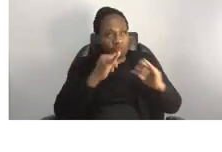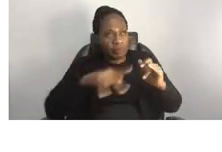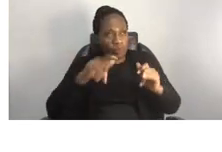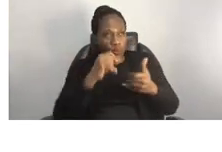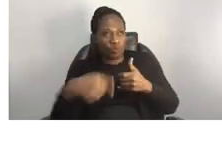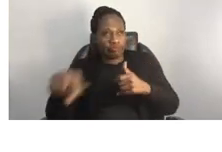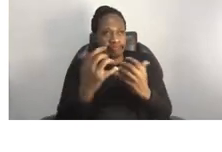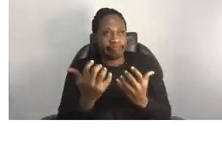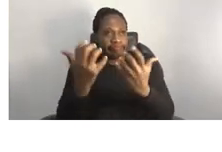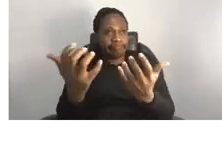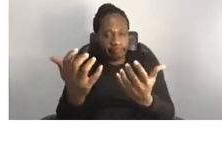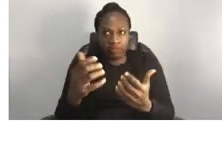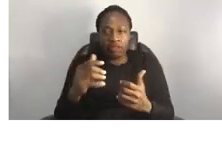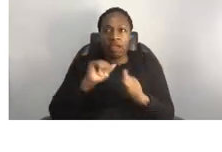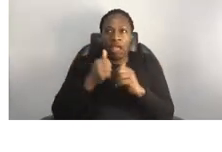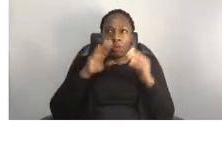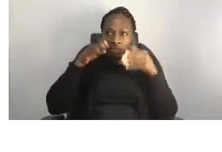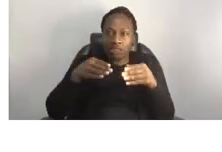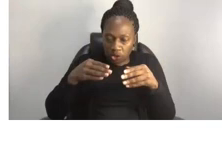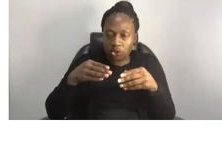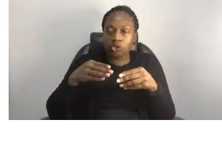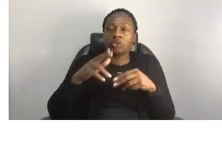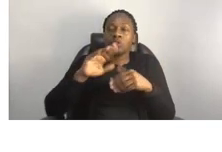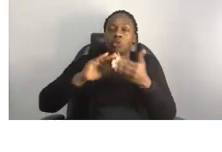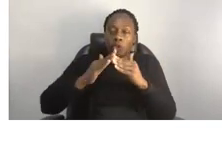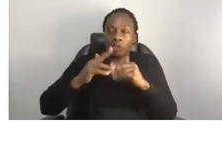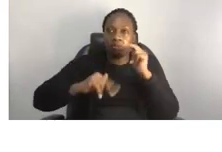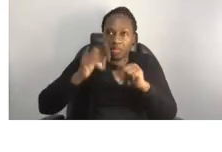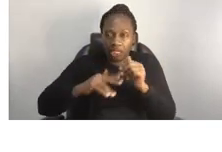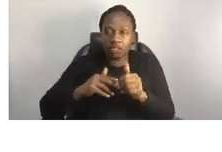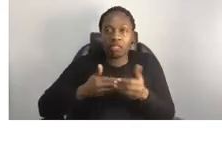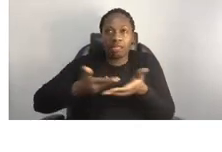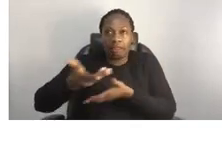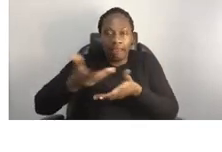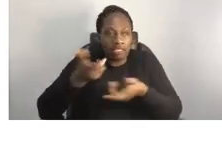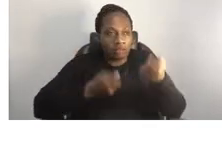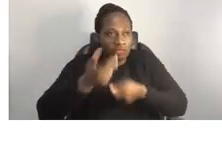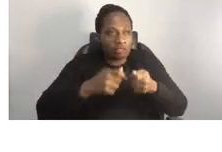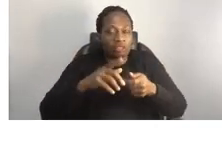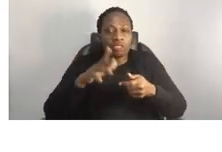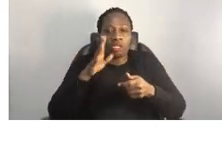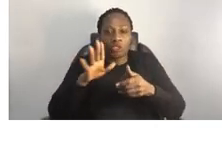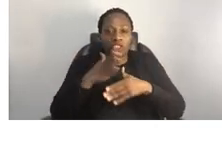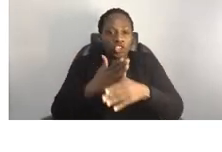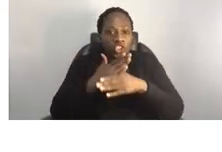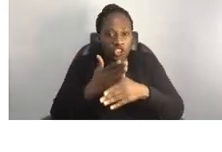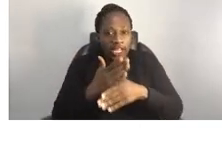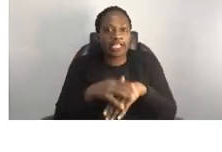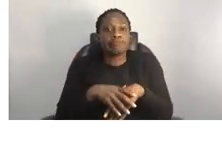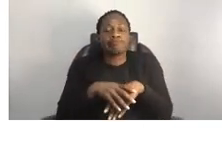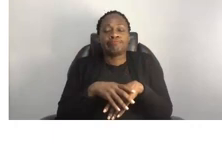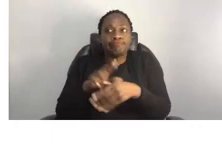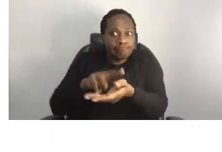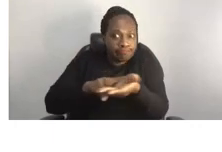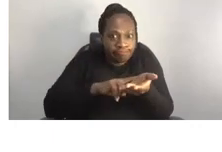participants, how we centered community building, engagement, and communication through the use of polling and share outs. And we hope